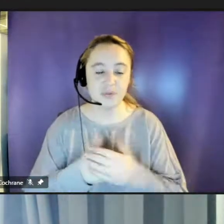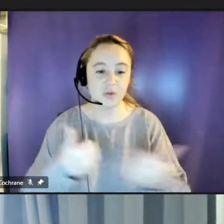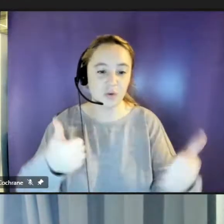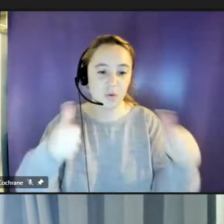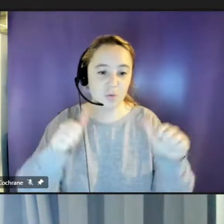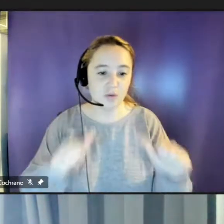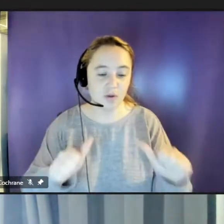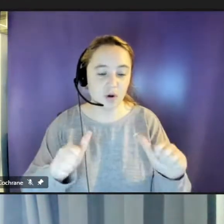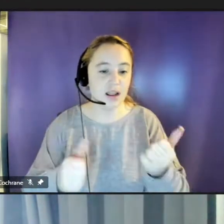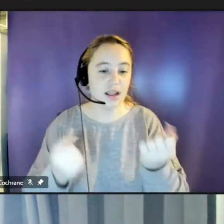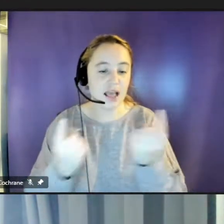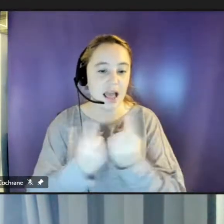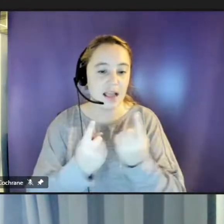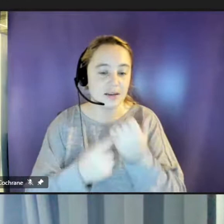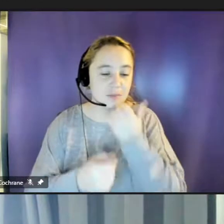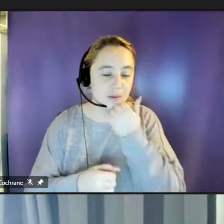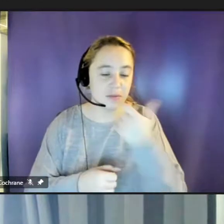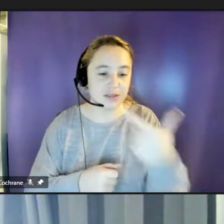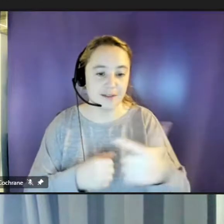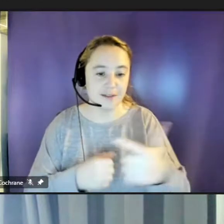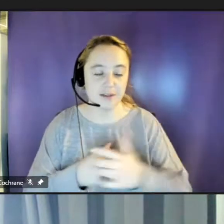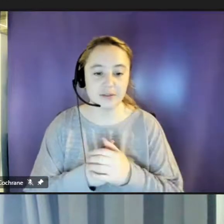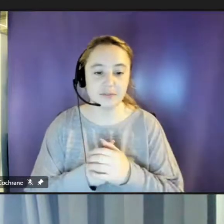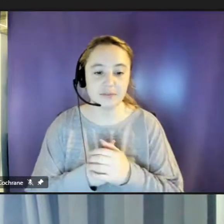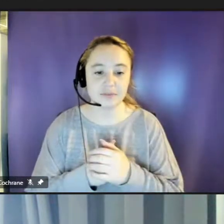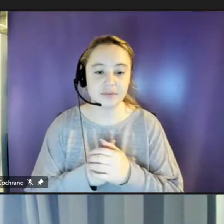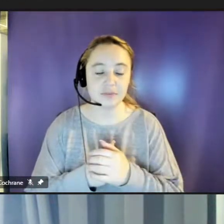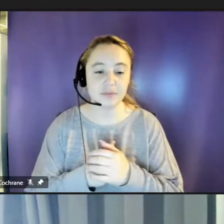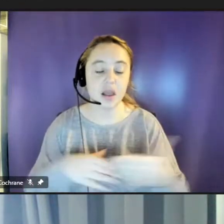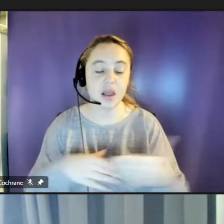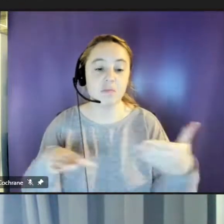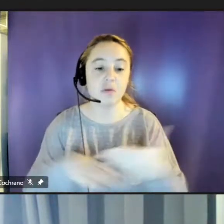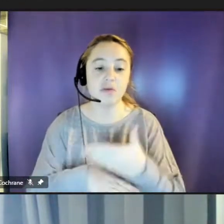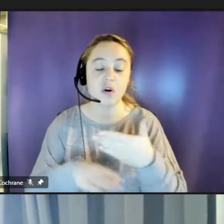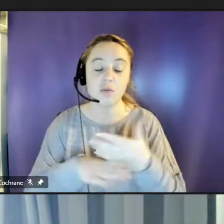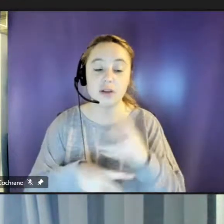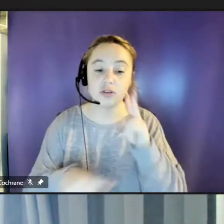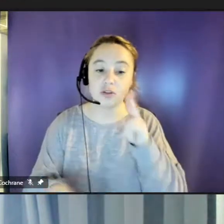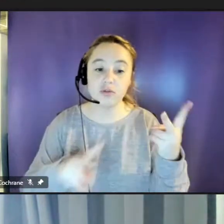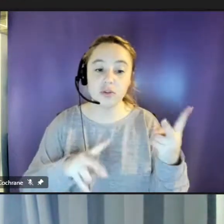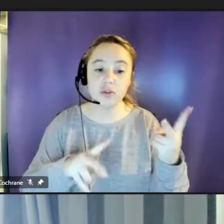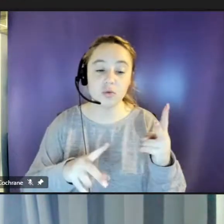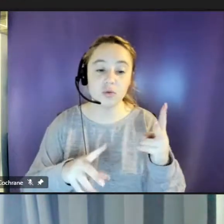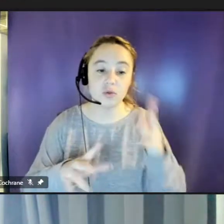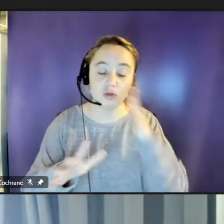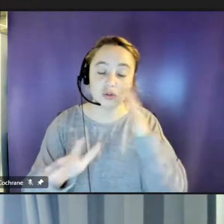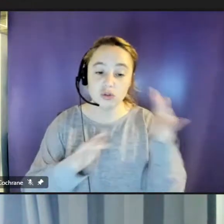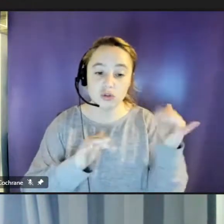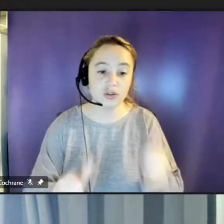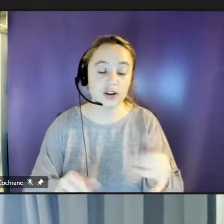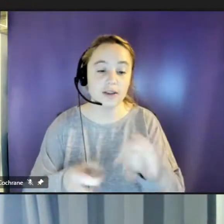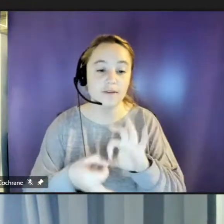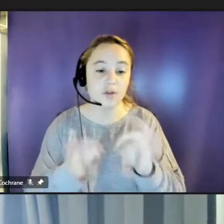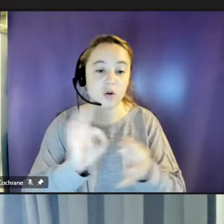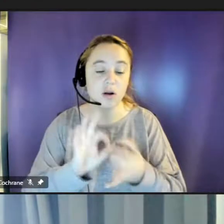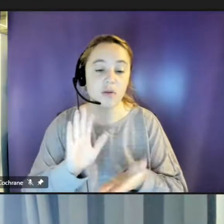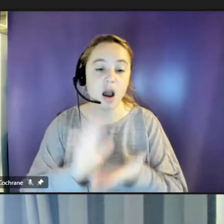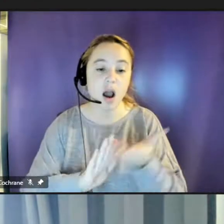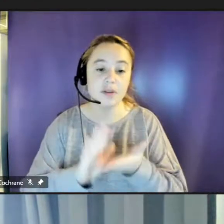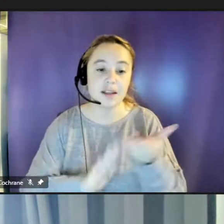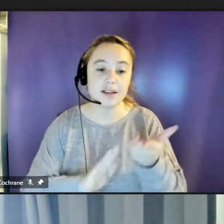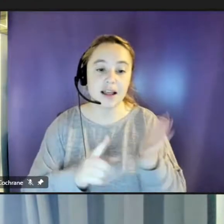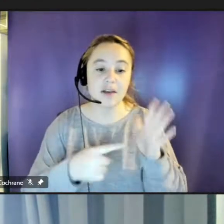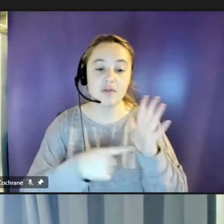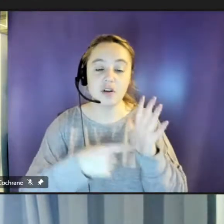to item number 7, Performance and Review Scrutiny Forum Annual Update. And Tom Little has the honour of